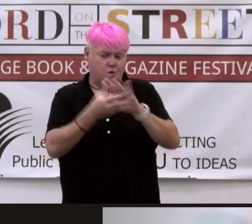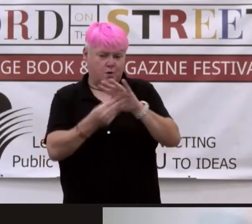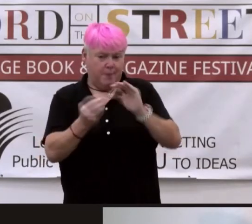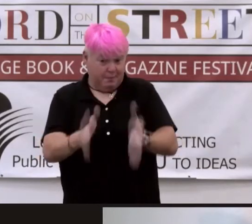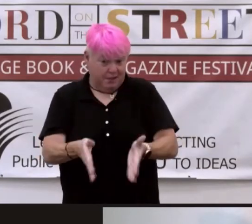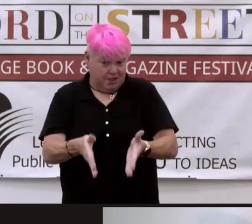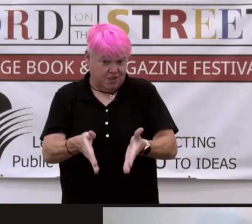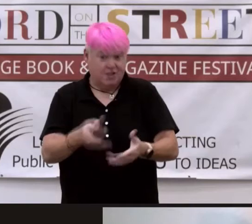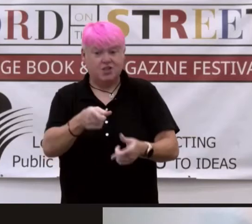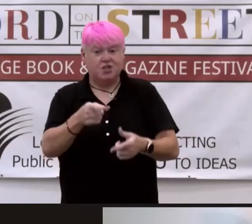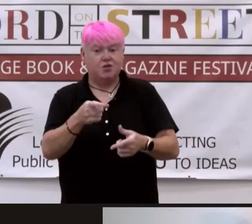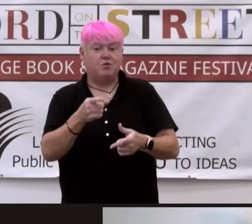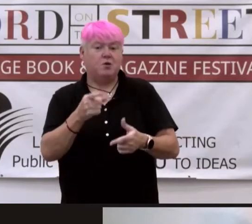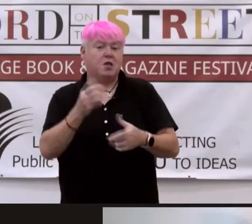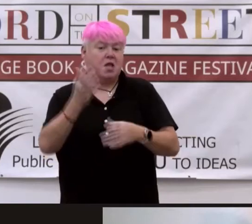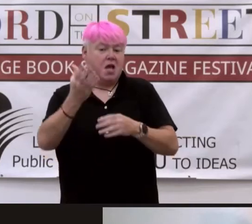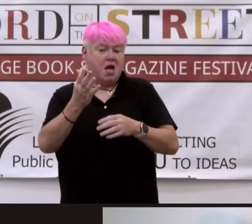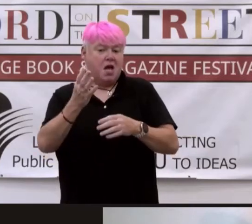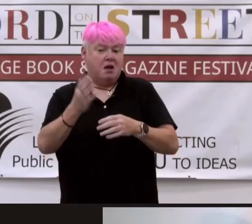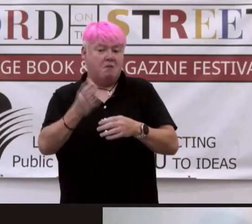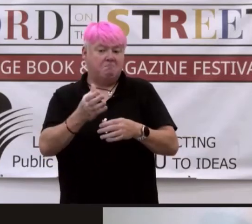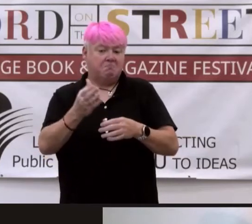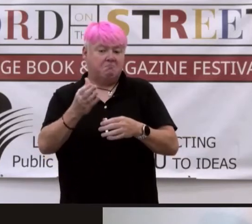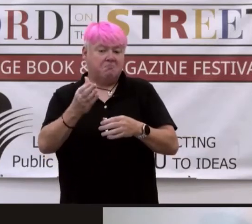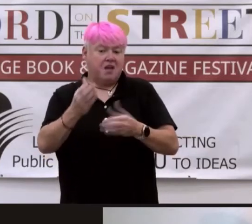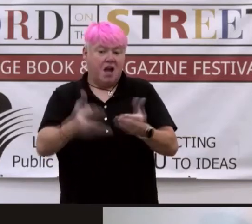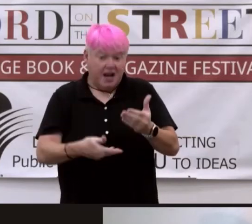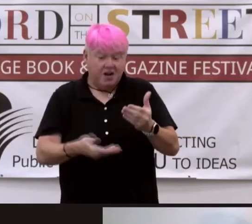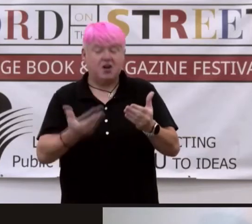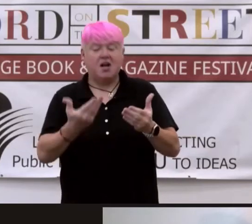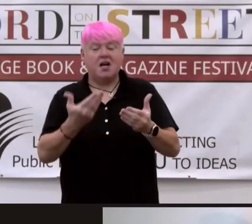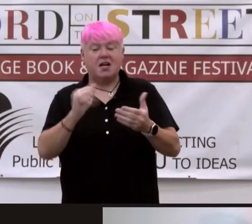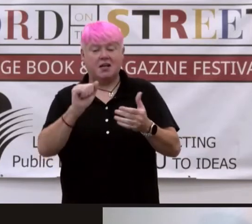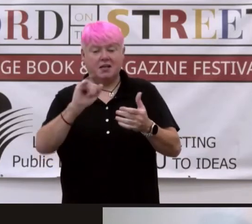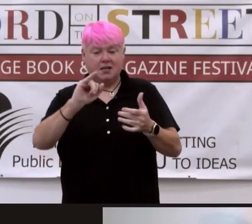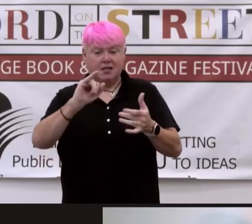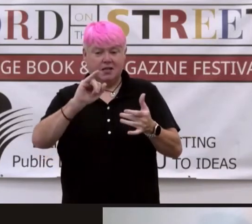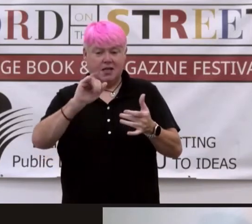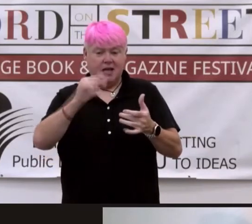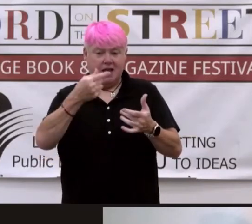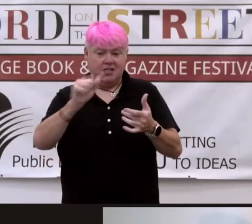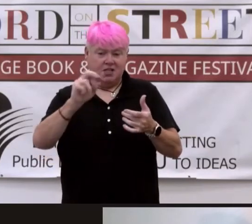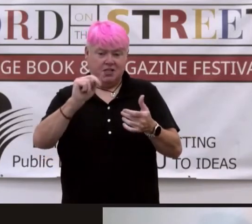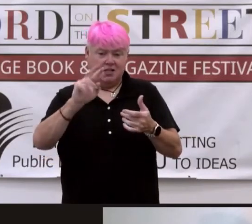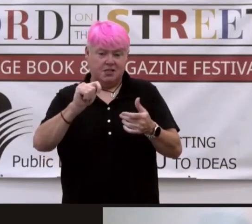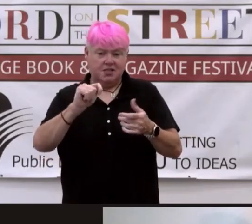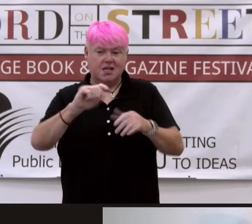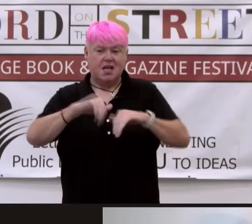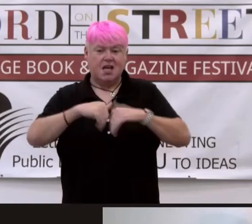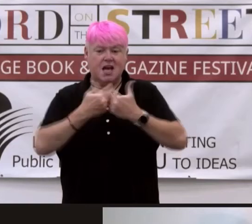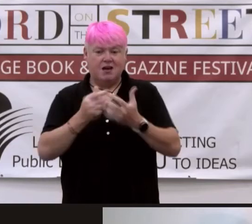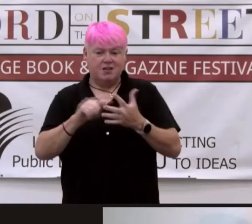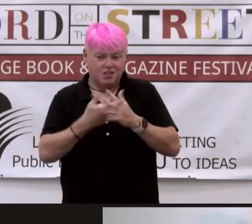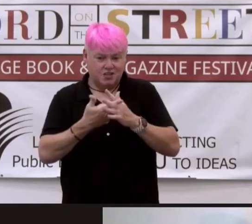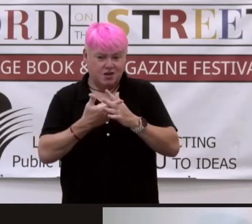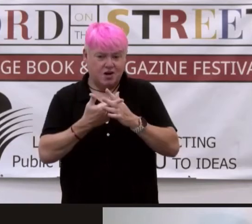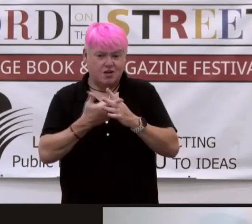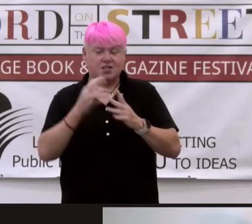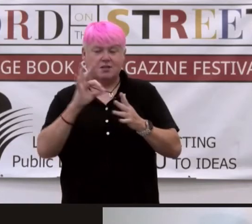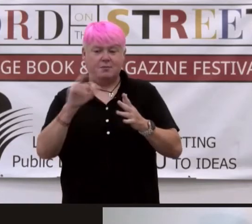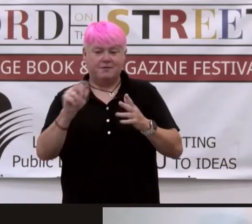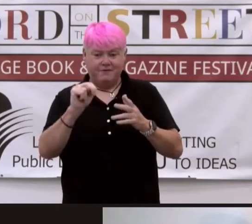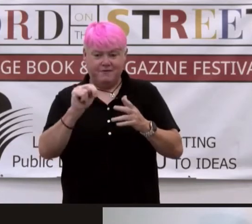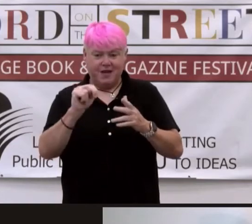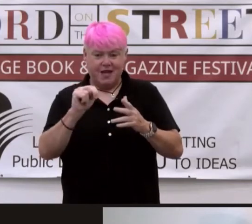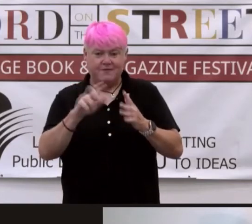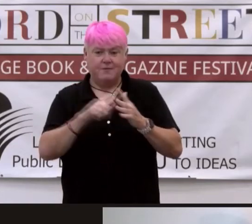editor before you queried agents? And can you talk a little bit about how you started out Ashley says she's been a fan of yours from the start, and thank you very much for